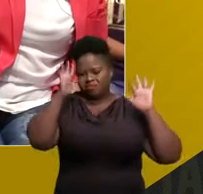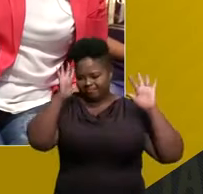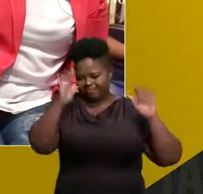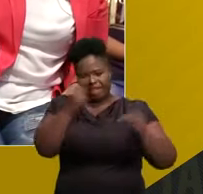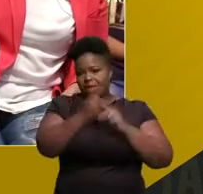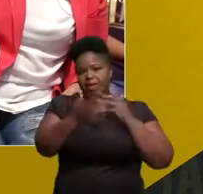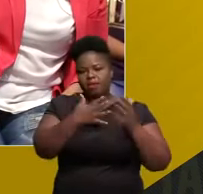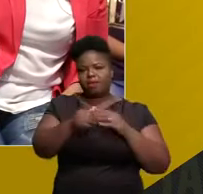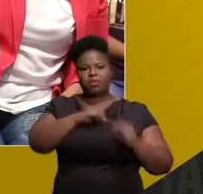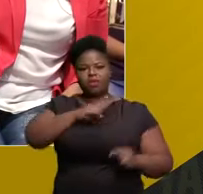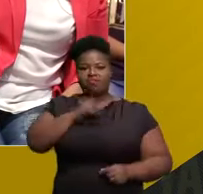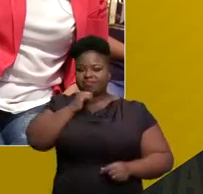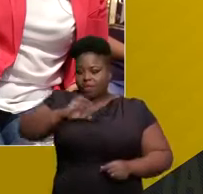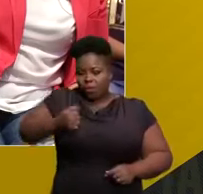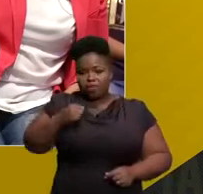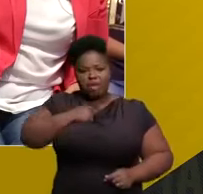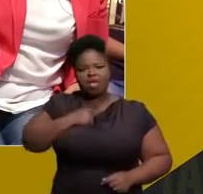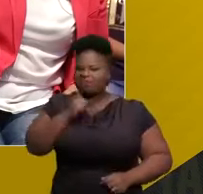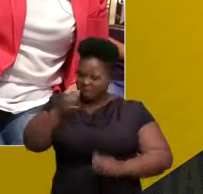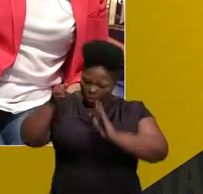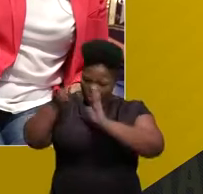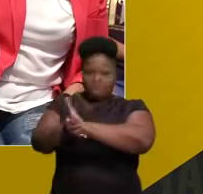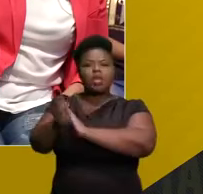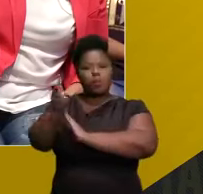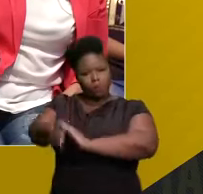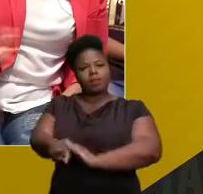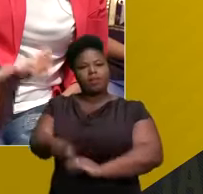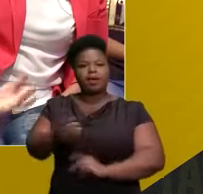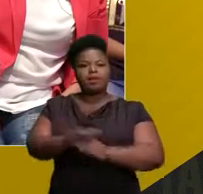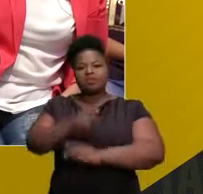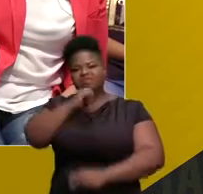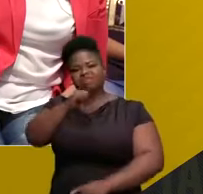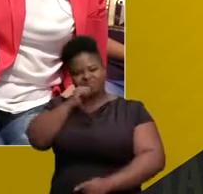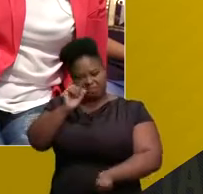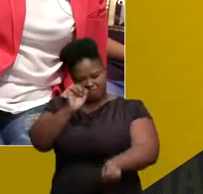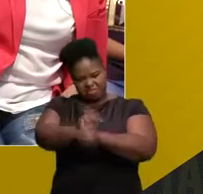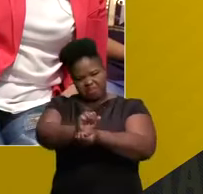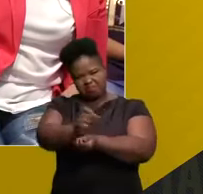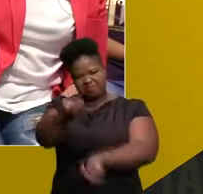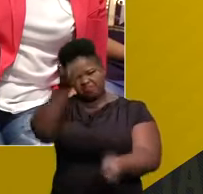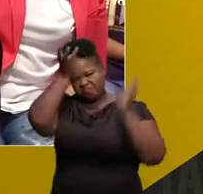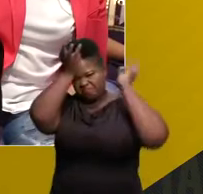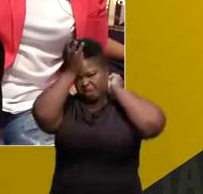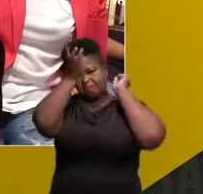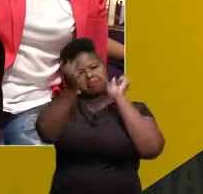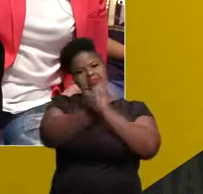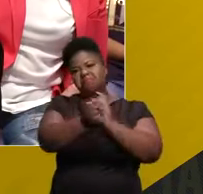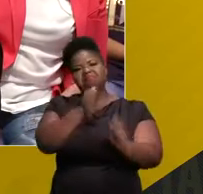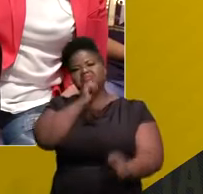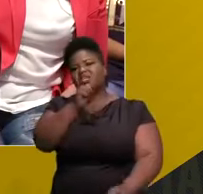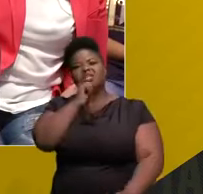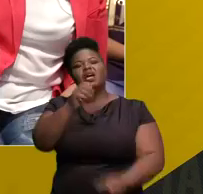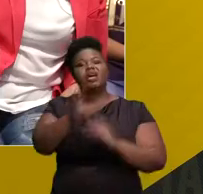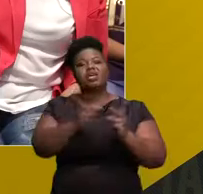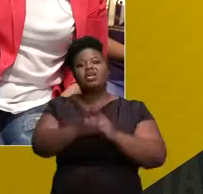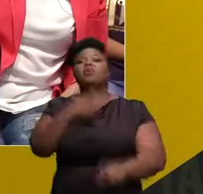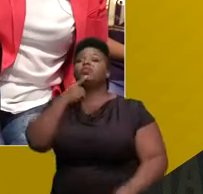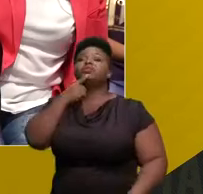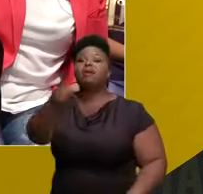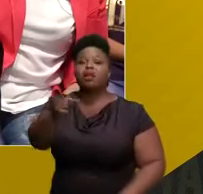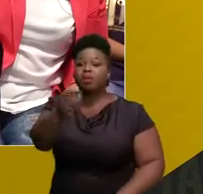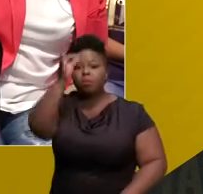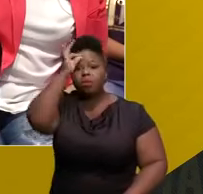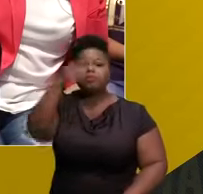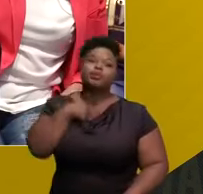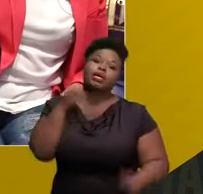yo a rapa go ya ka mosadi ke tlo mmolaka noshi o e nna tronkong leka tronkong le magistrate ke tla mmotsa kare ke mmolaile